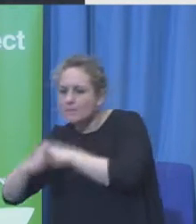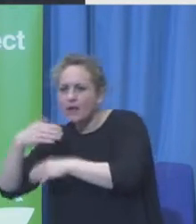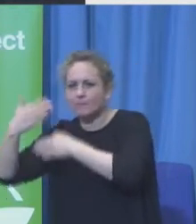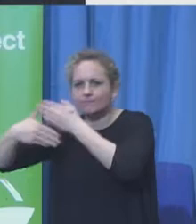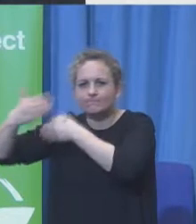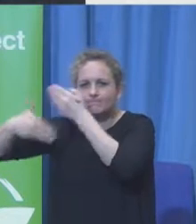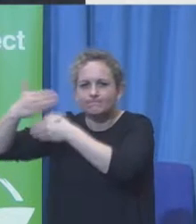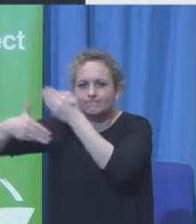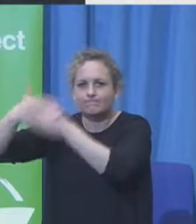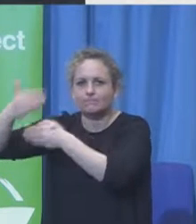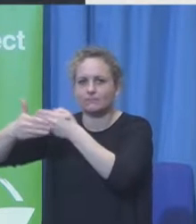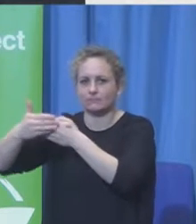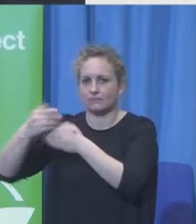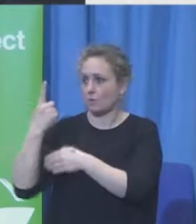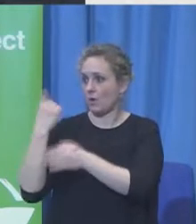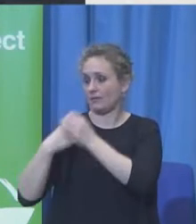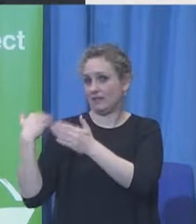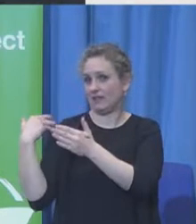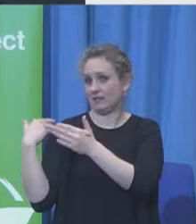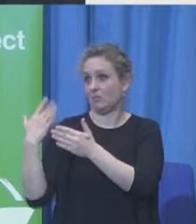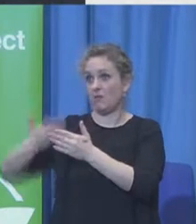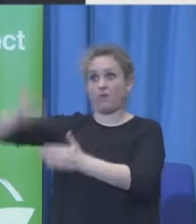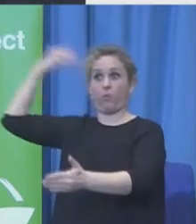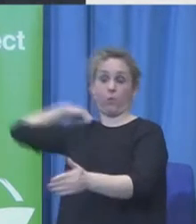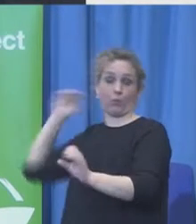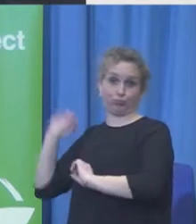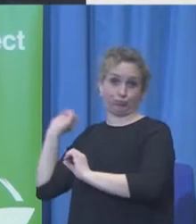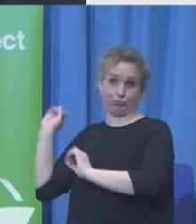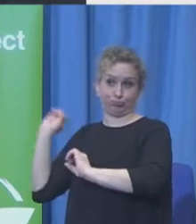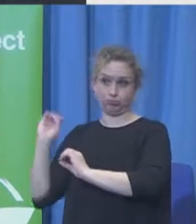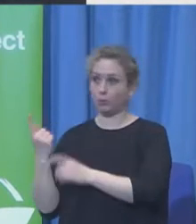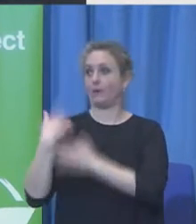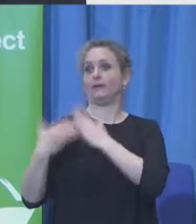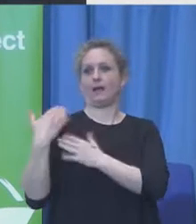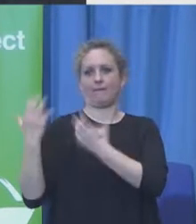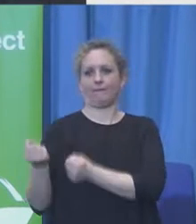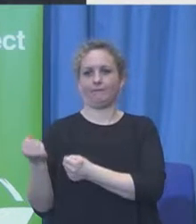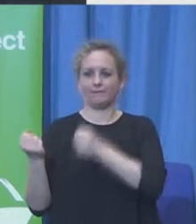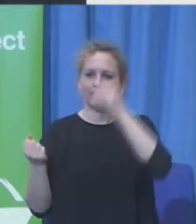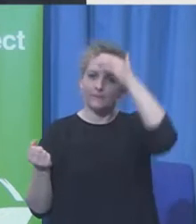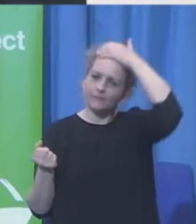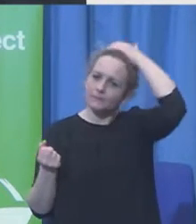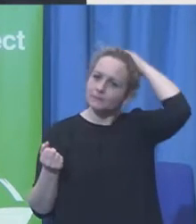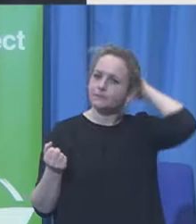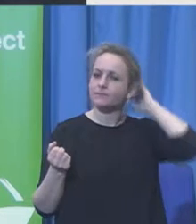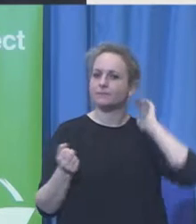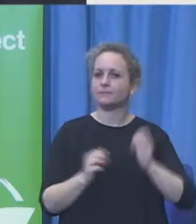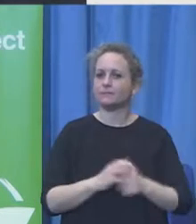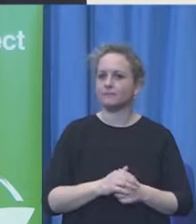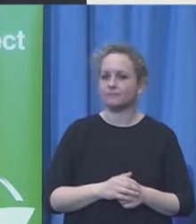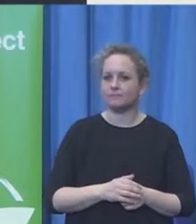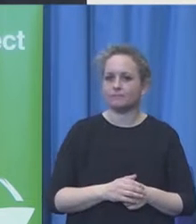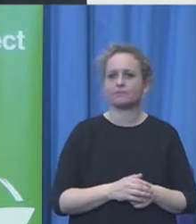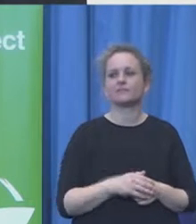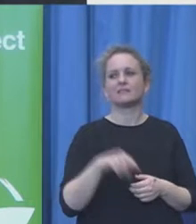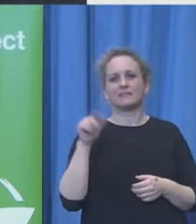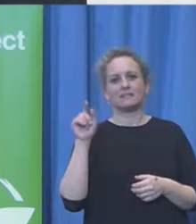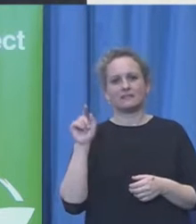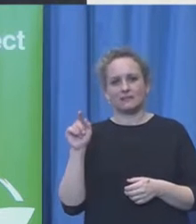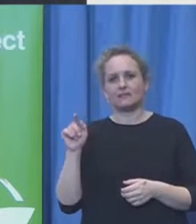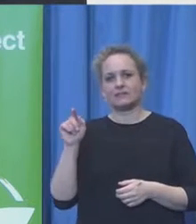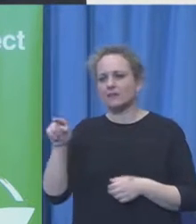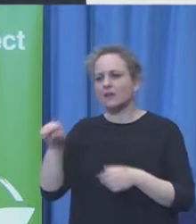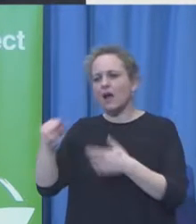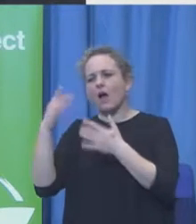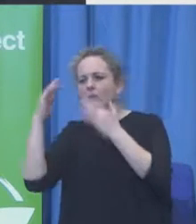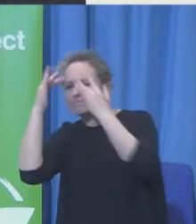disability organisations in the last budget for 2017, whereas up until then we